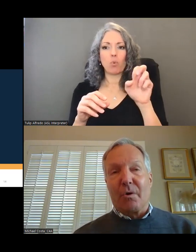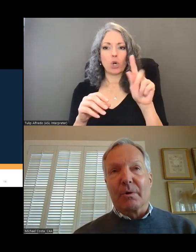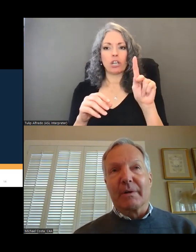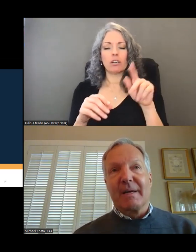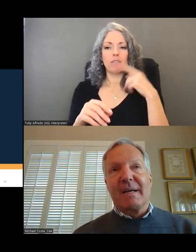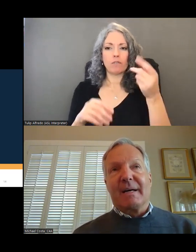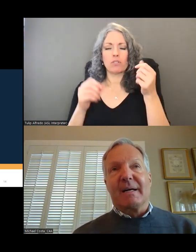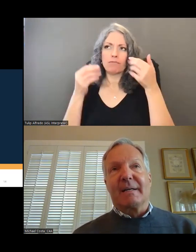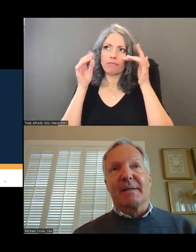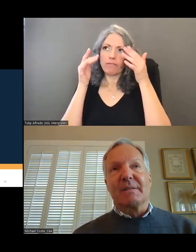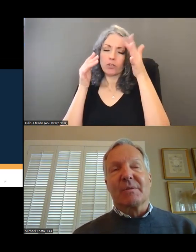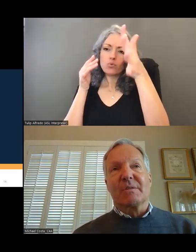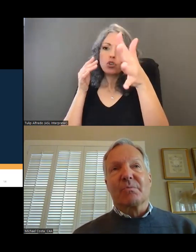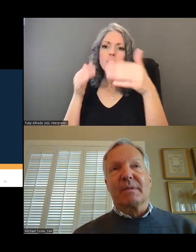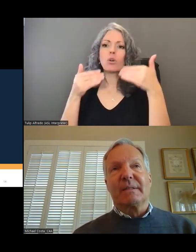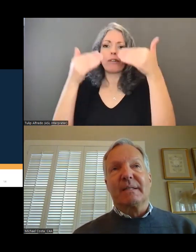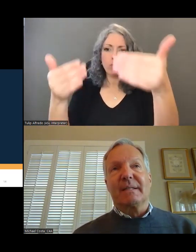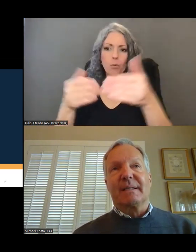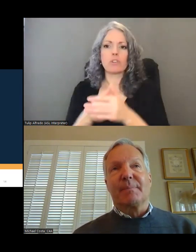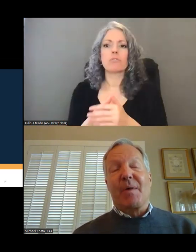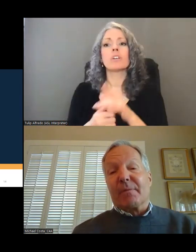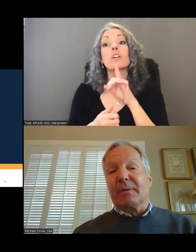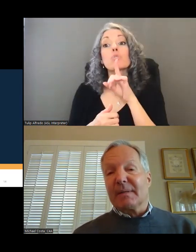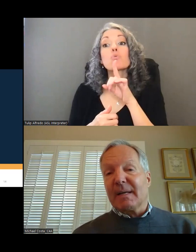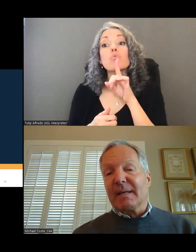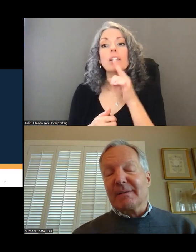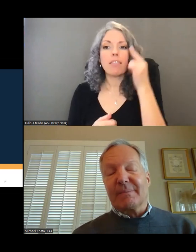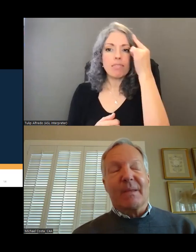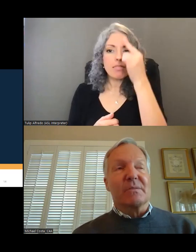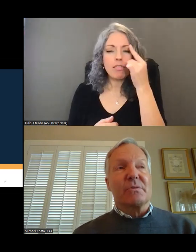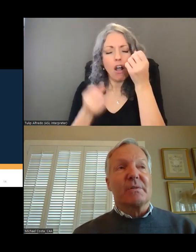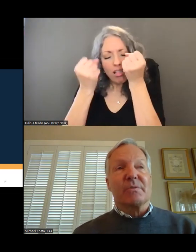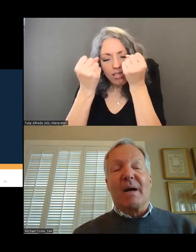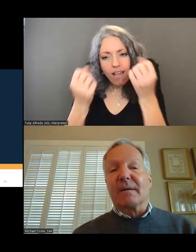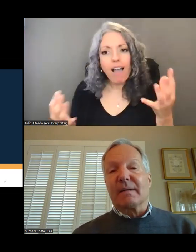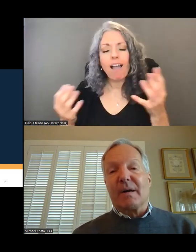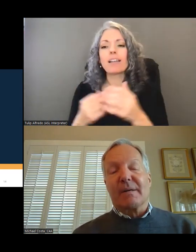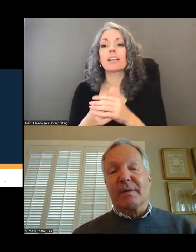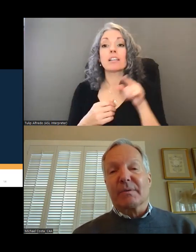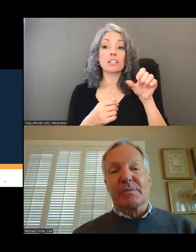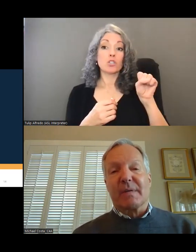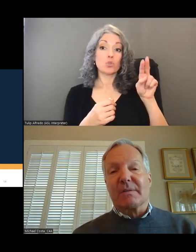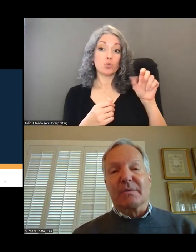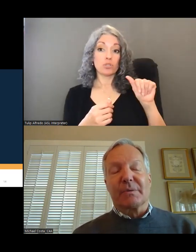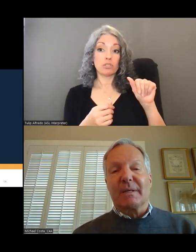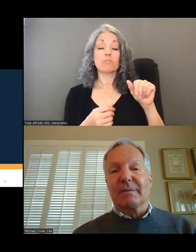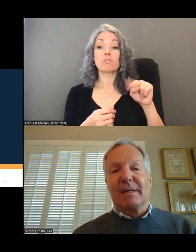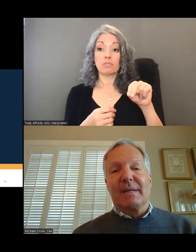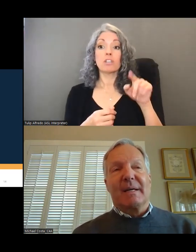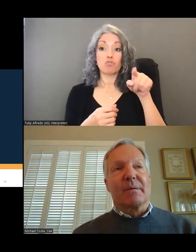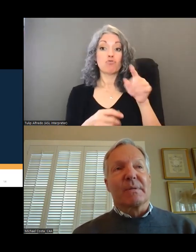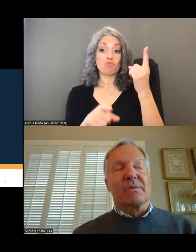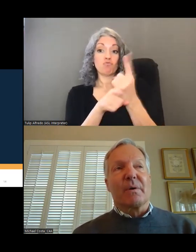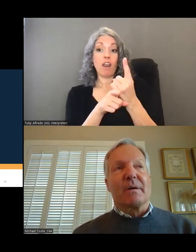going forward is really thoughtful. And Susan is right. A lot of other states are